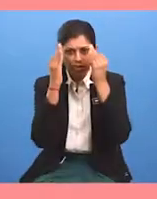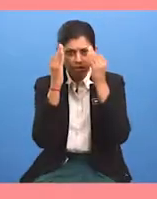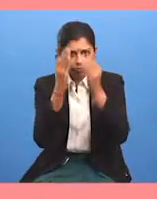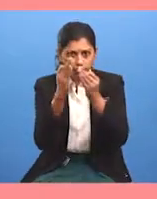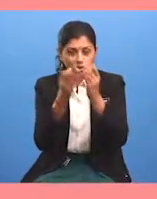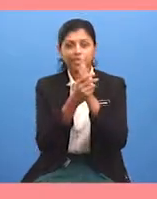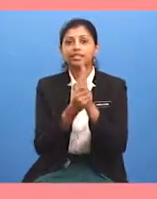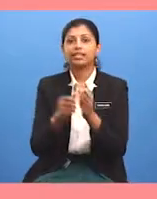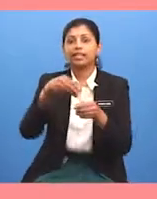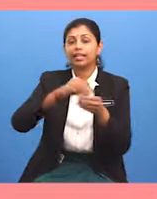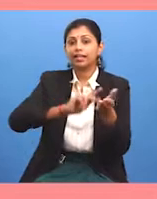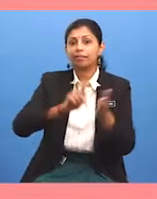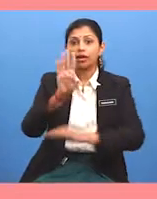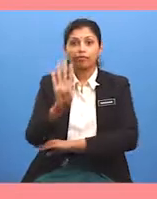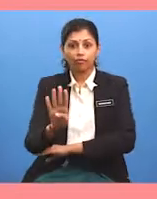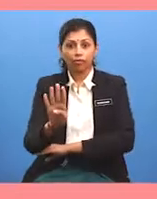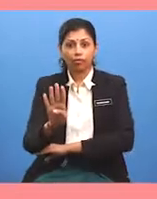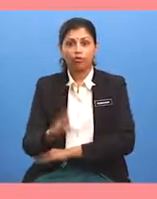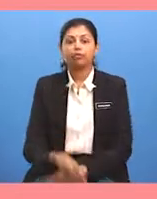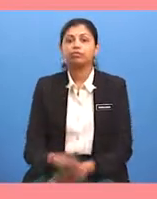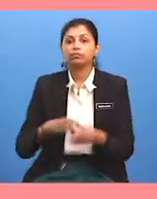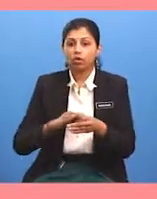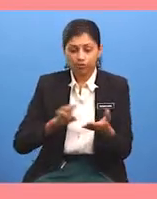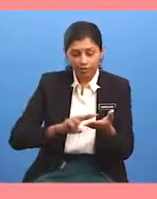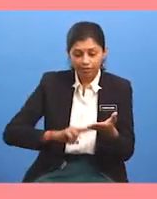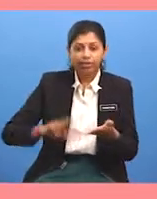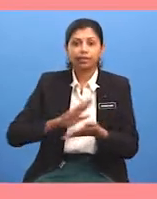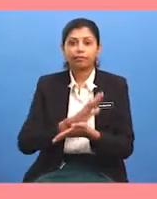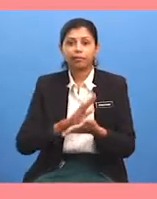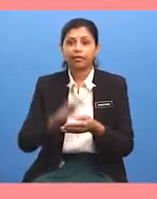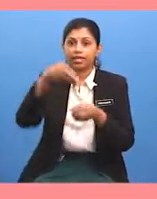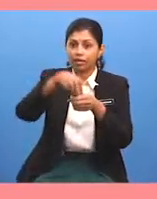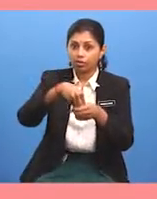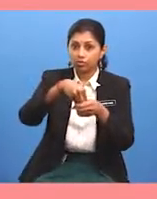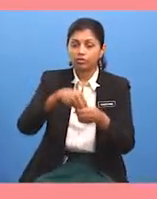skills in part 4 of the reading paper include